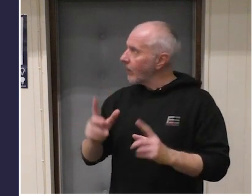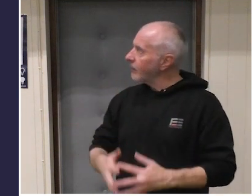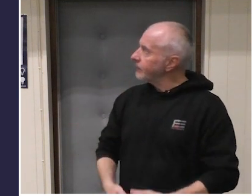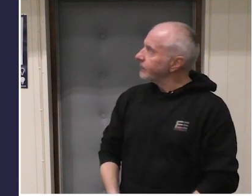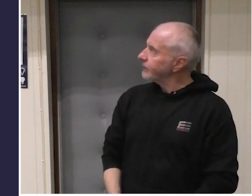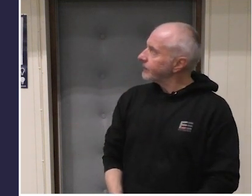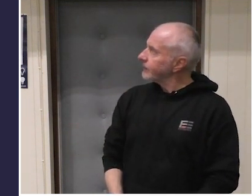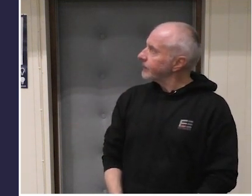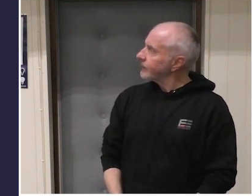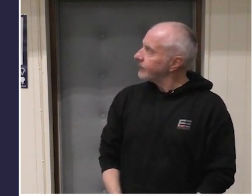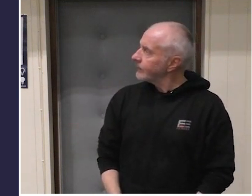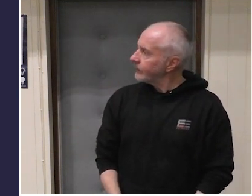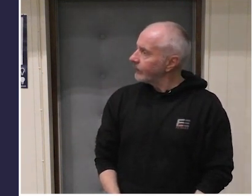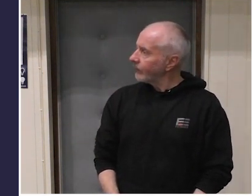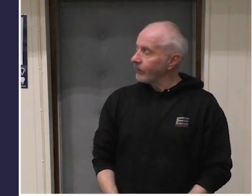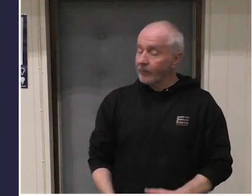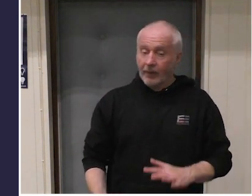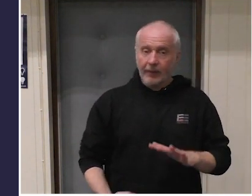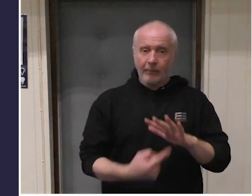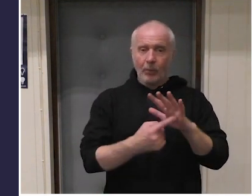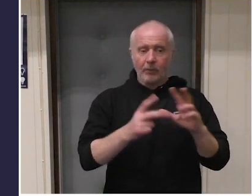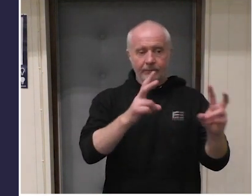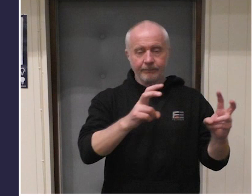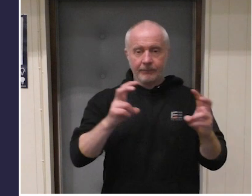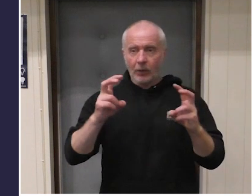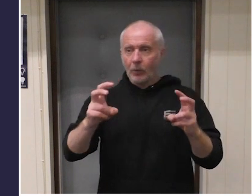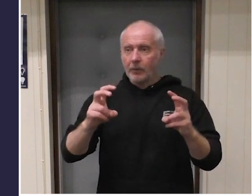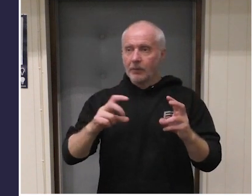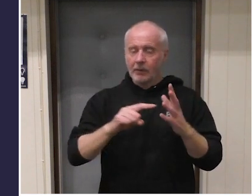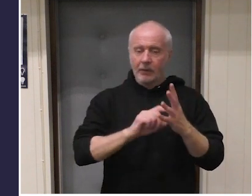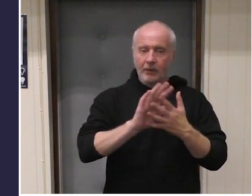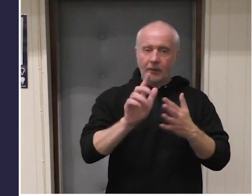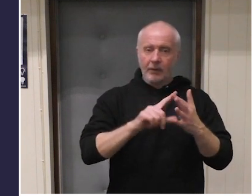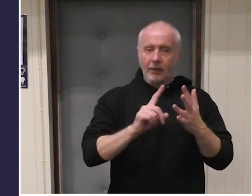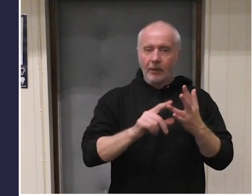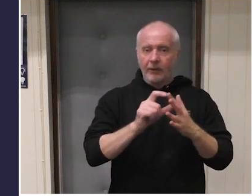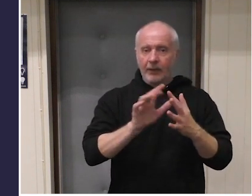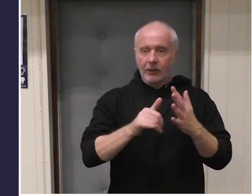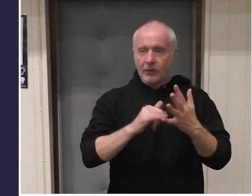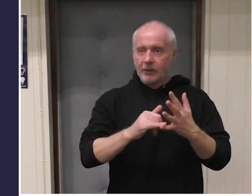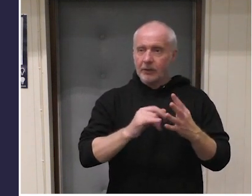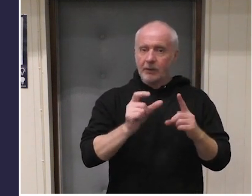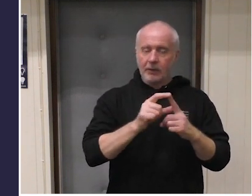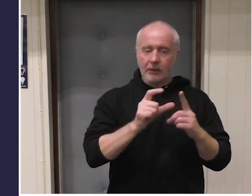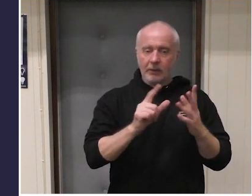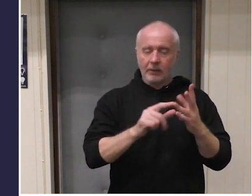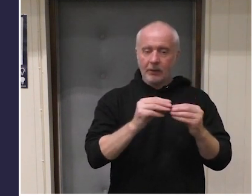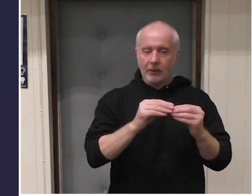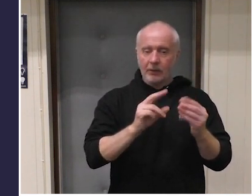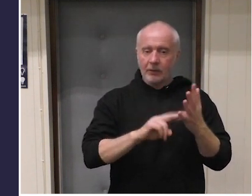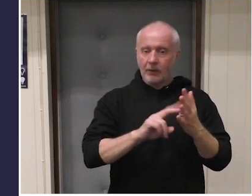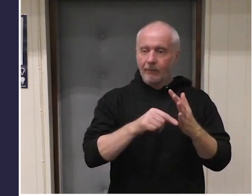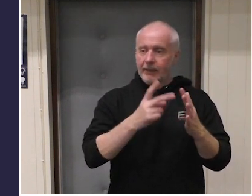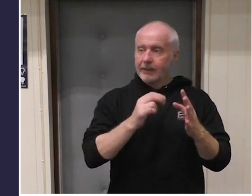So another very important quote is by Theodosius Dobzhansky, who said, "Nothing in biology